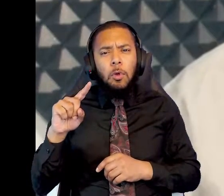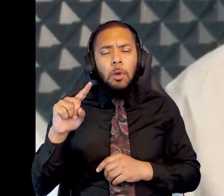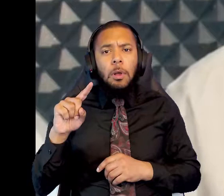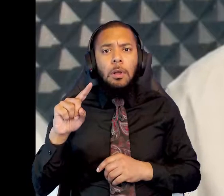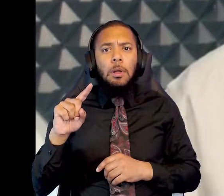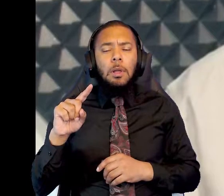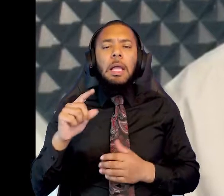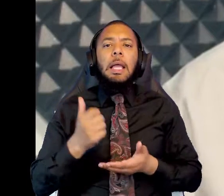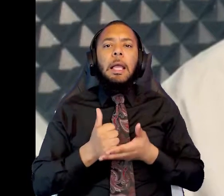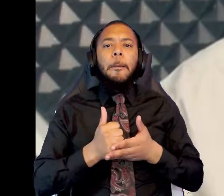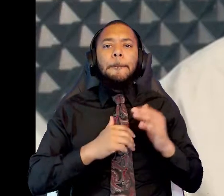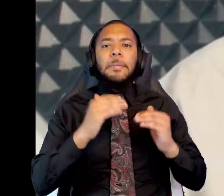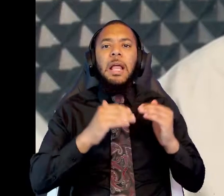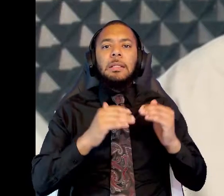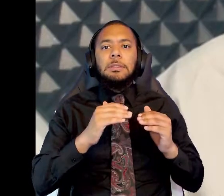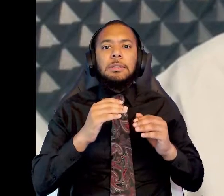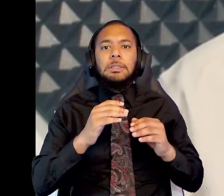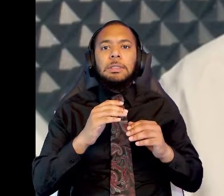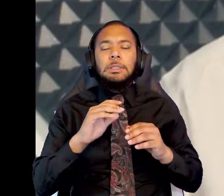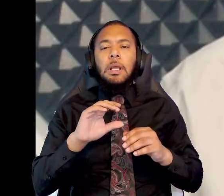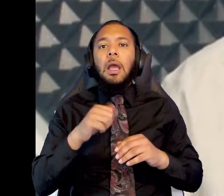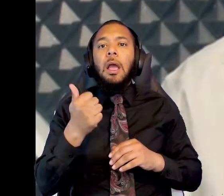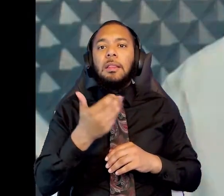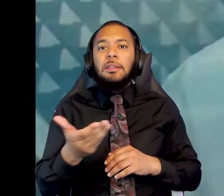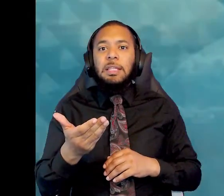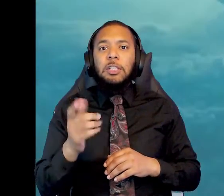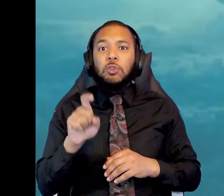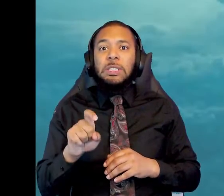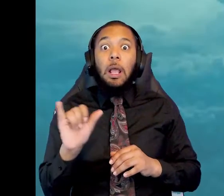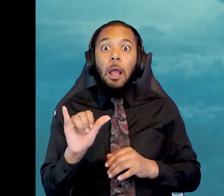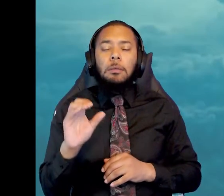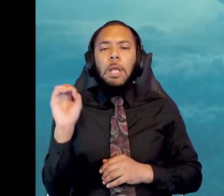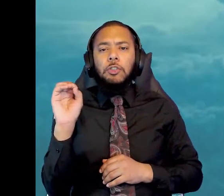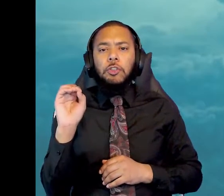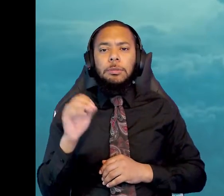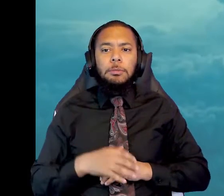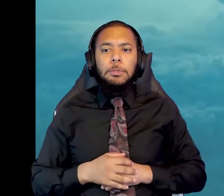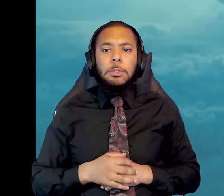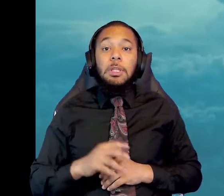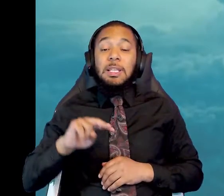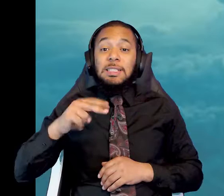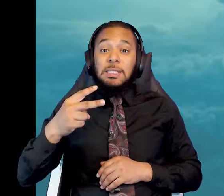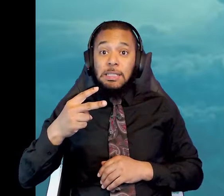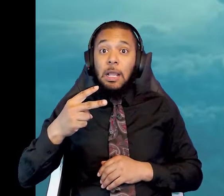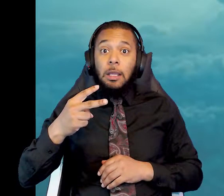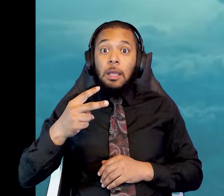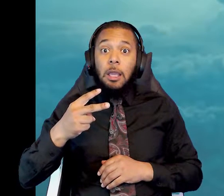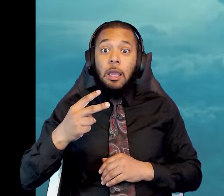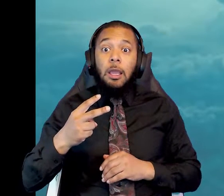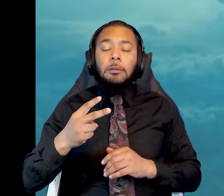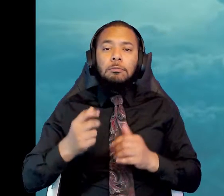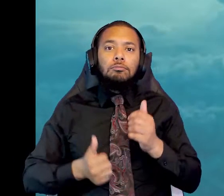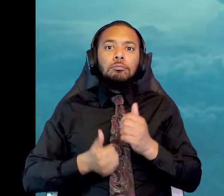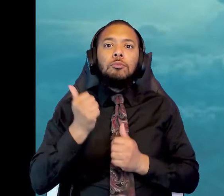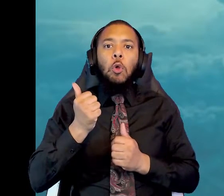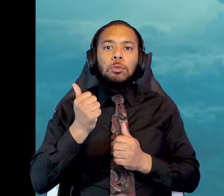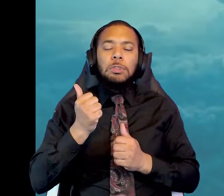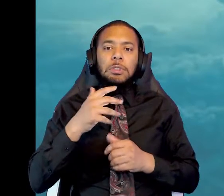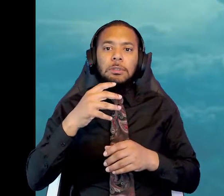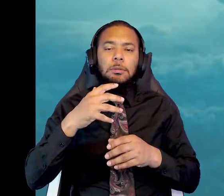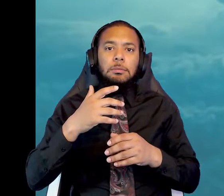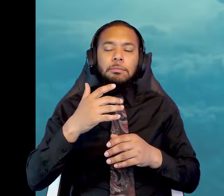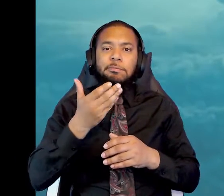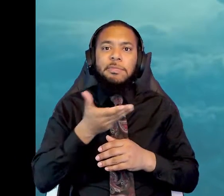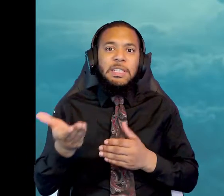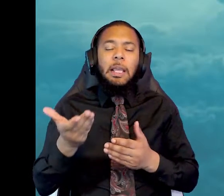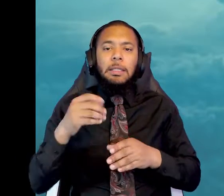do need, such as oxygen. Second most prevalent gas in the atmosphere is oxygen. 20 to 21% is